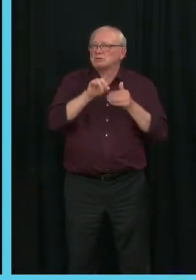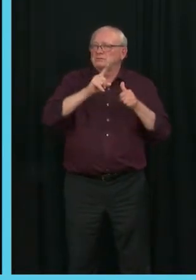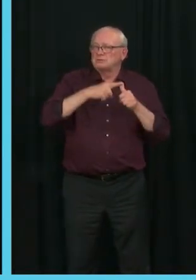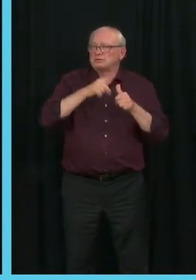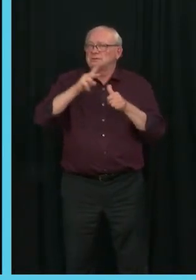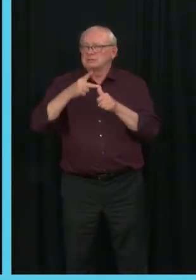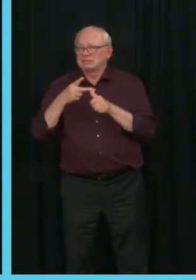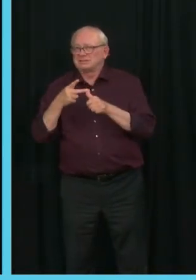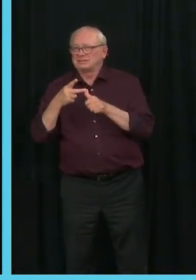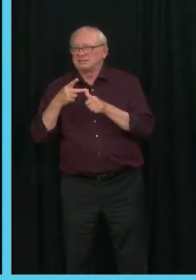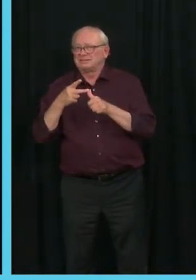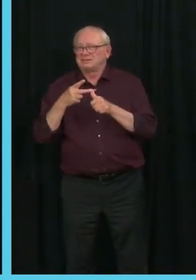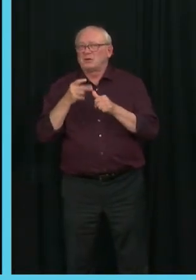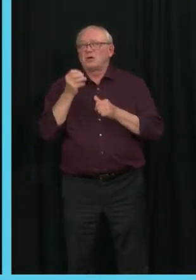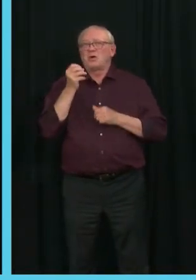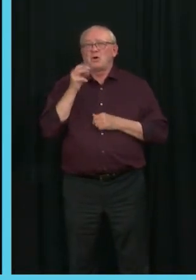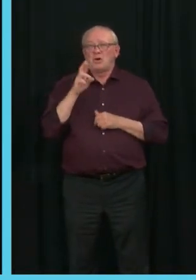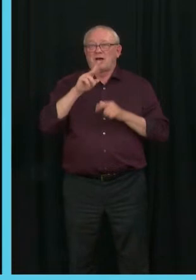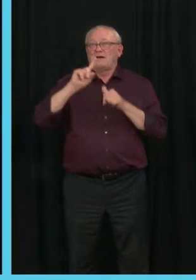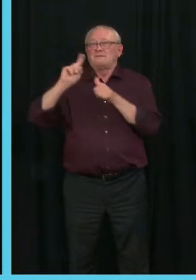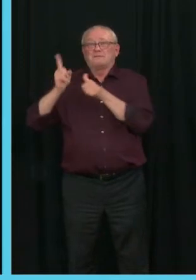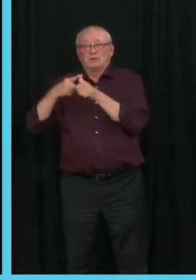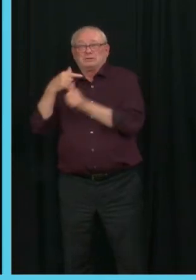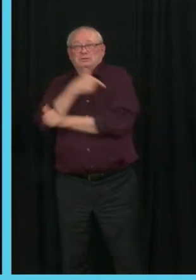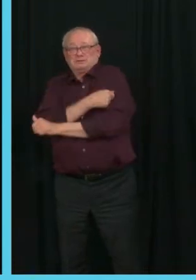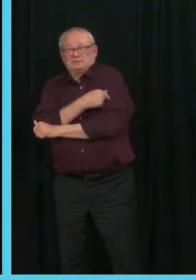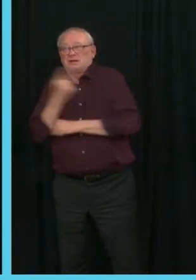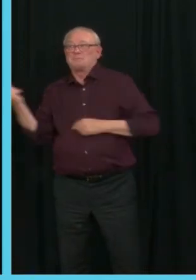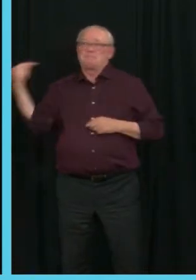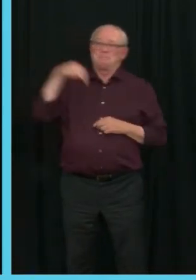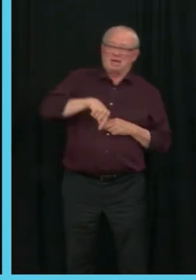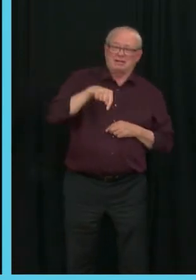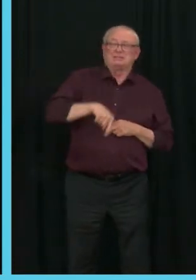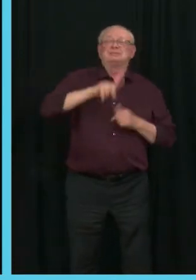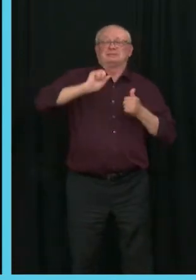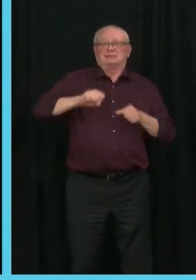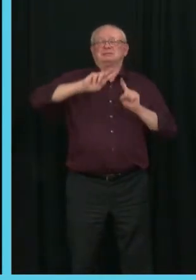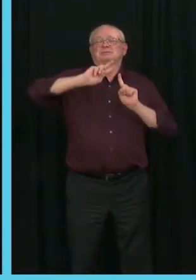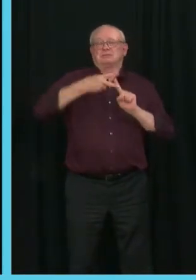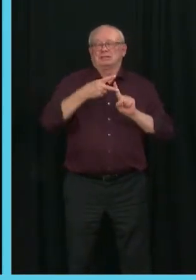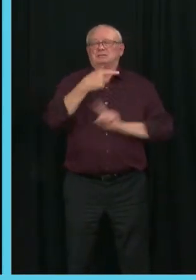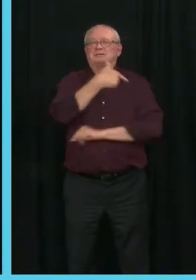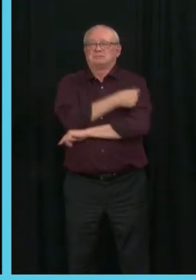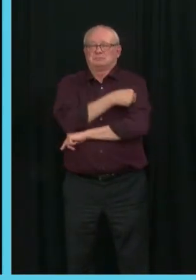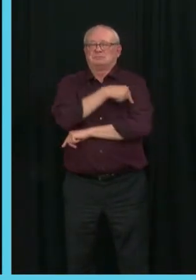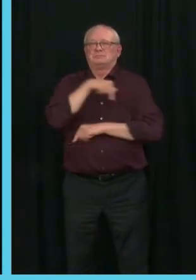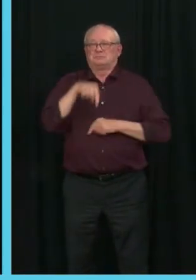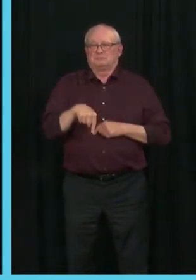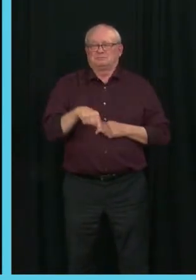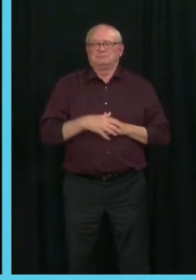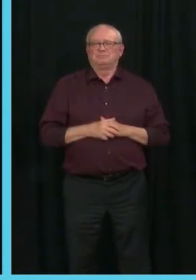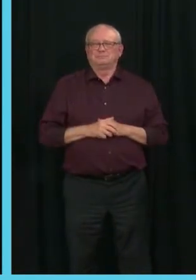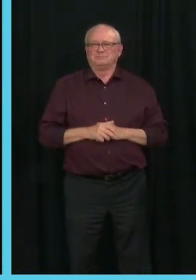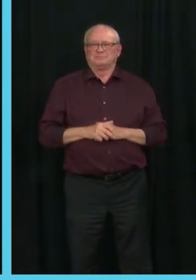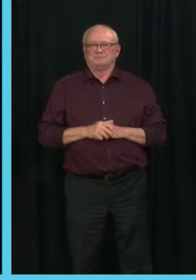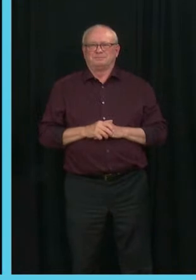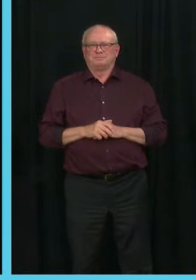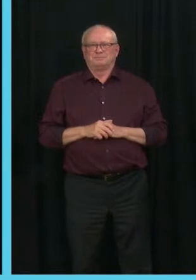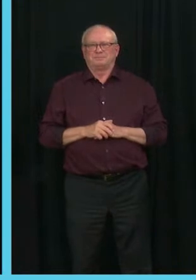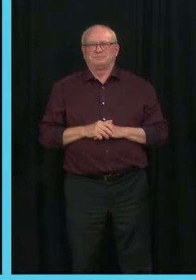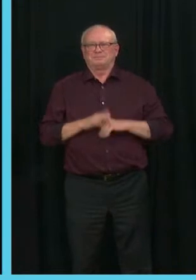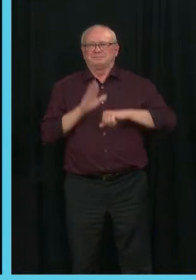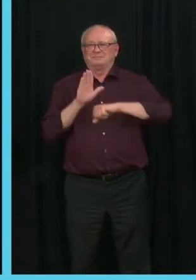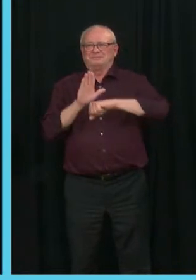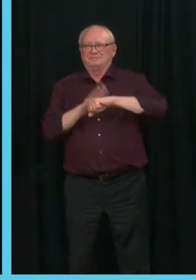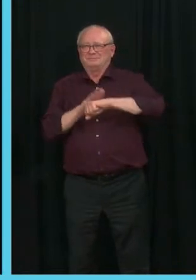many people have actually been vaccinated. When you go to your appointment for your second shot, please remember to bring a